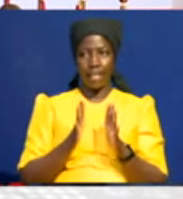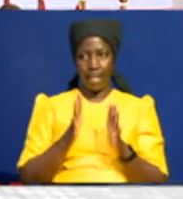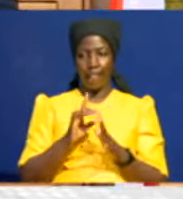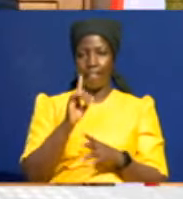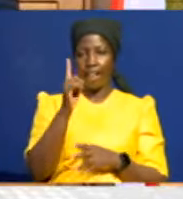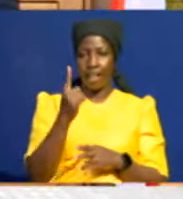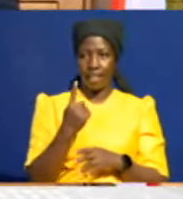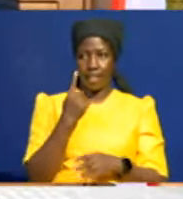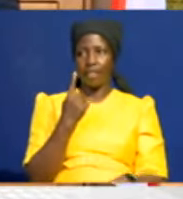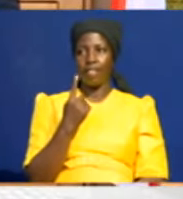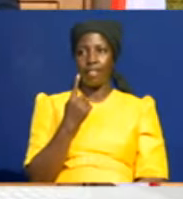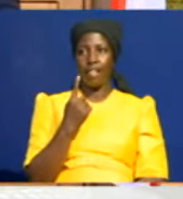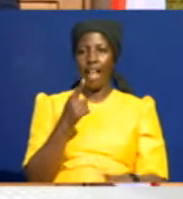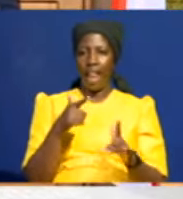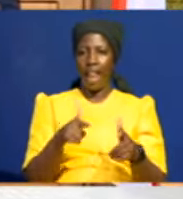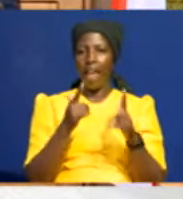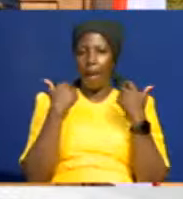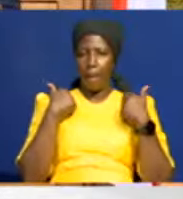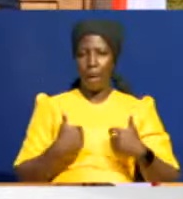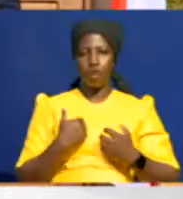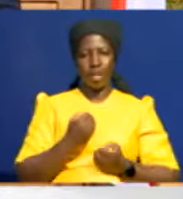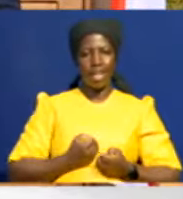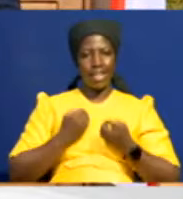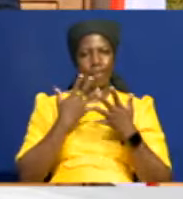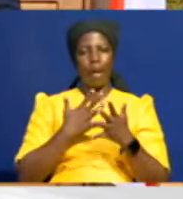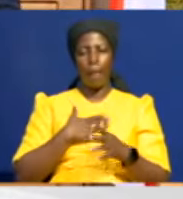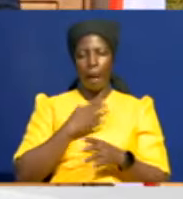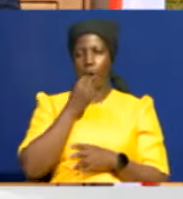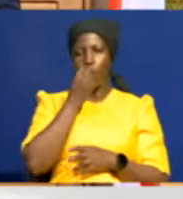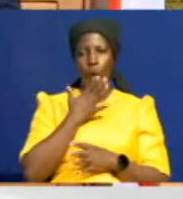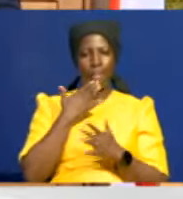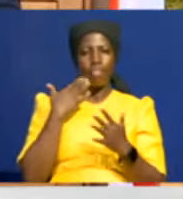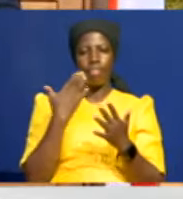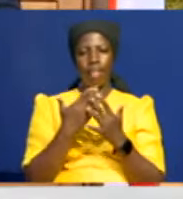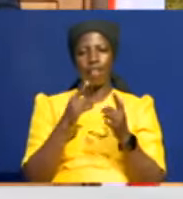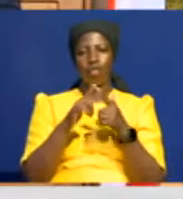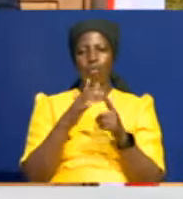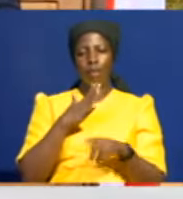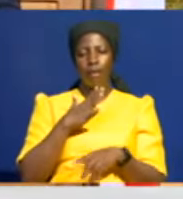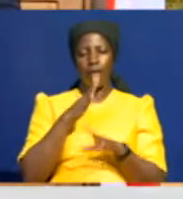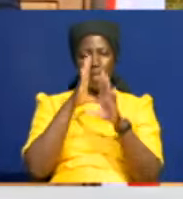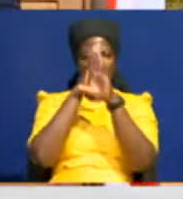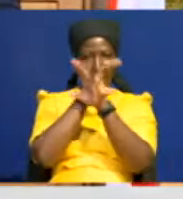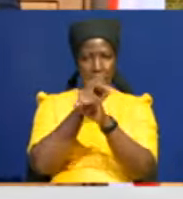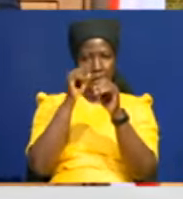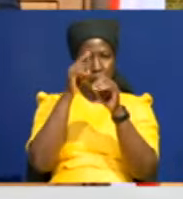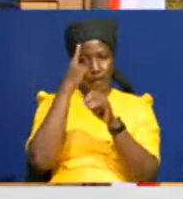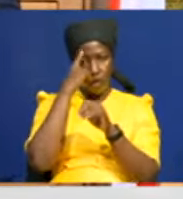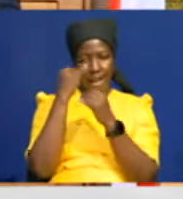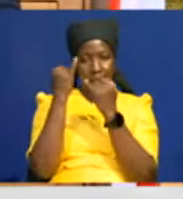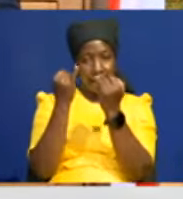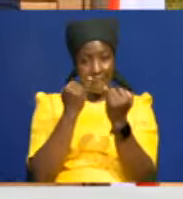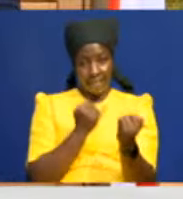First, let me express my warm gratitude to Mr. President for